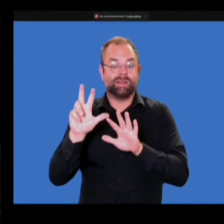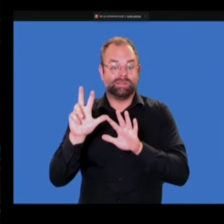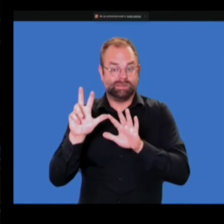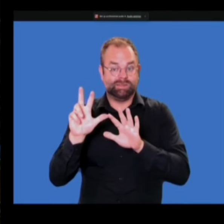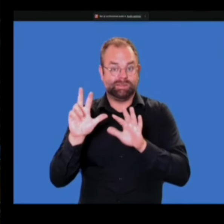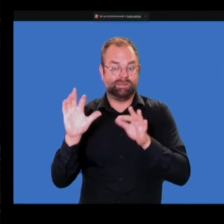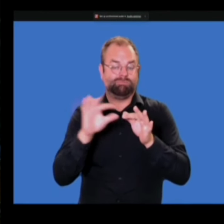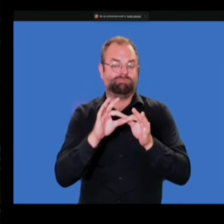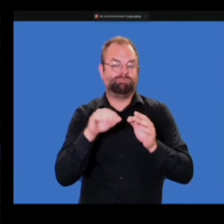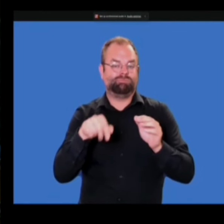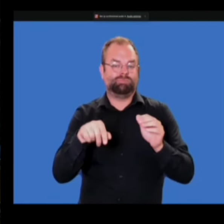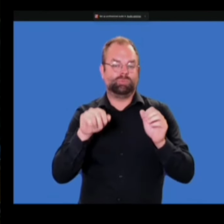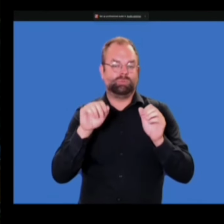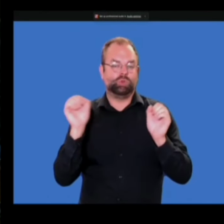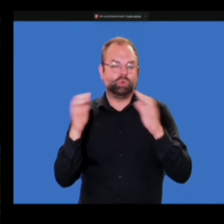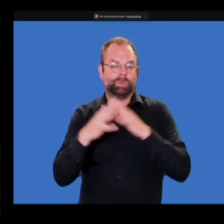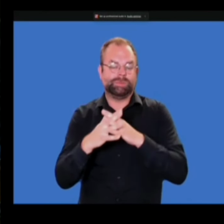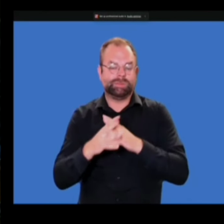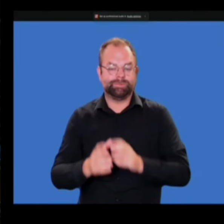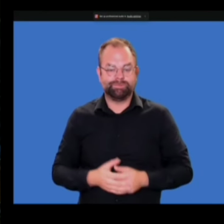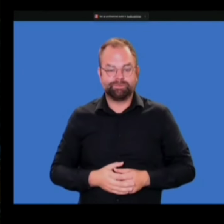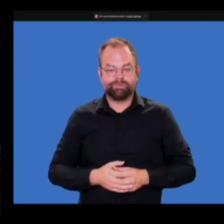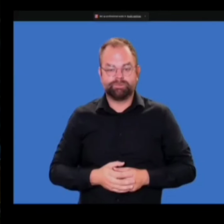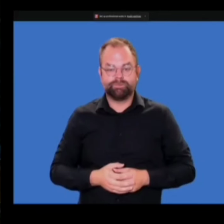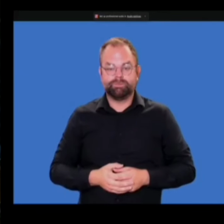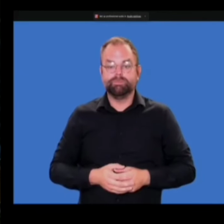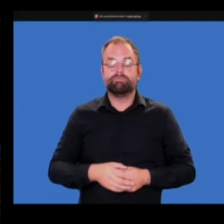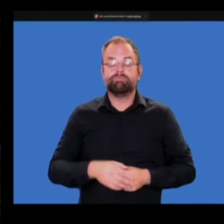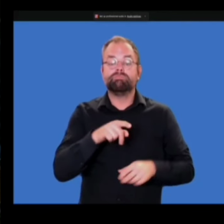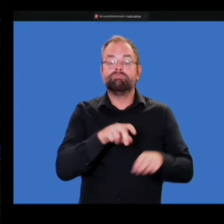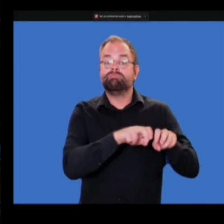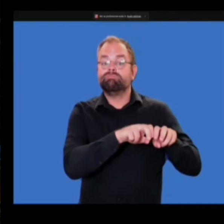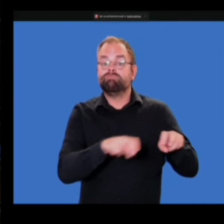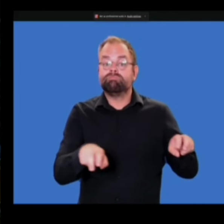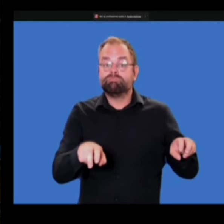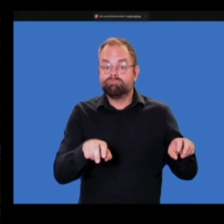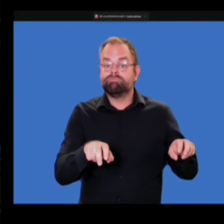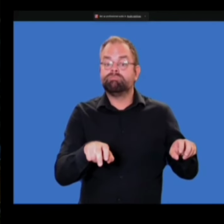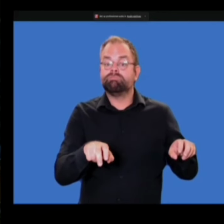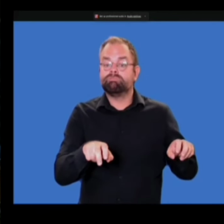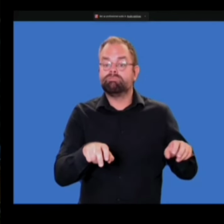of Liberia and Nobel Peace Prize laureate,